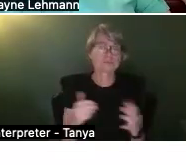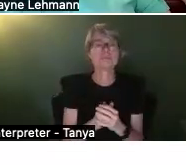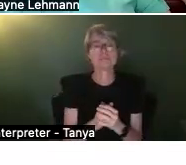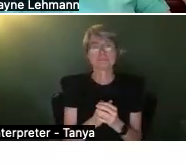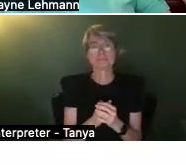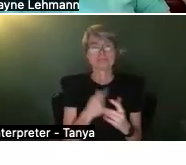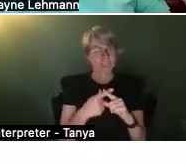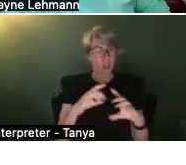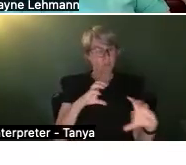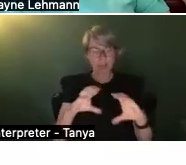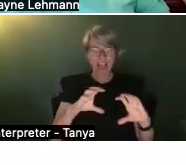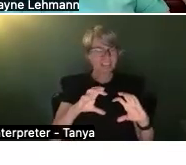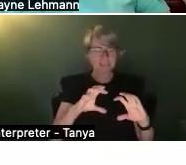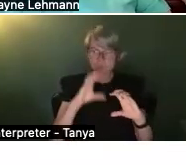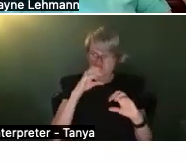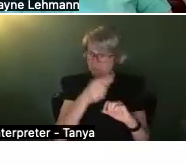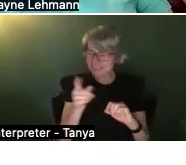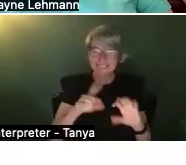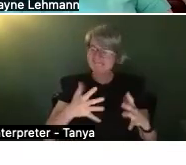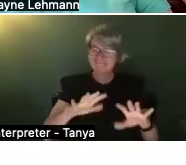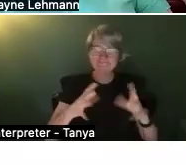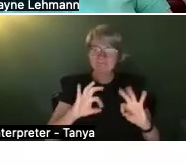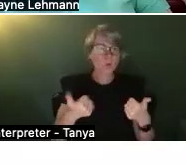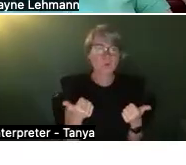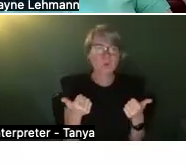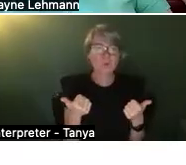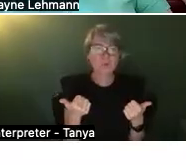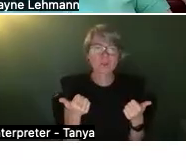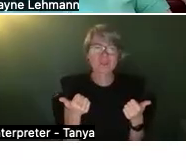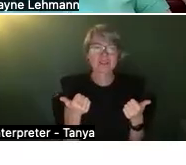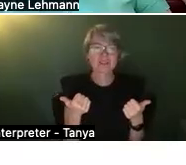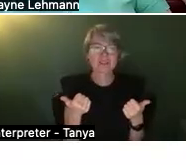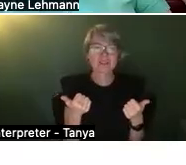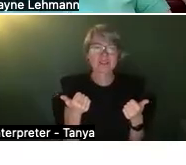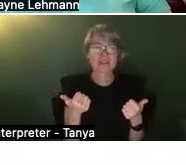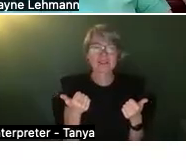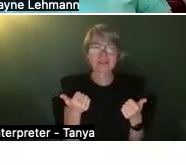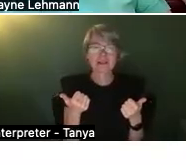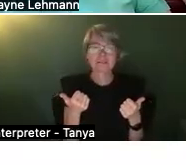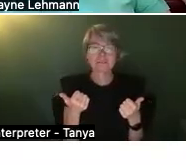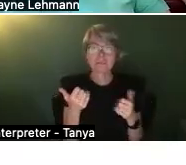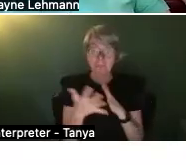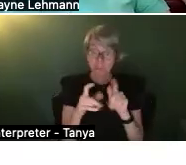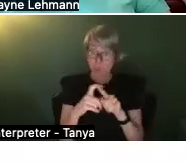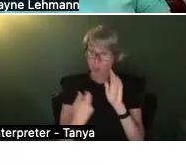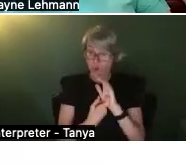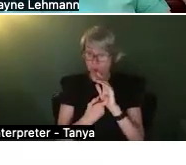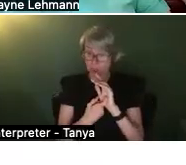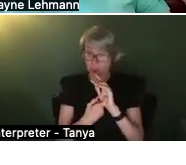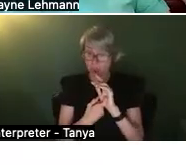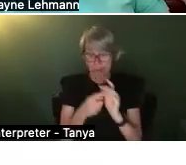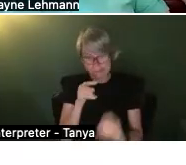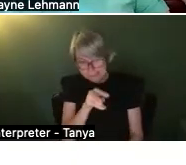problems communicating with people, for a doctor to be able to decide what's happened from